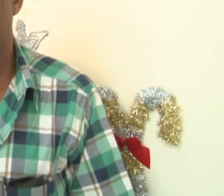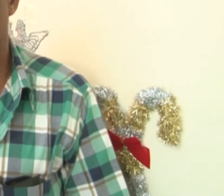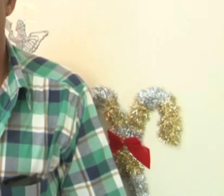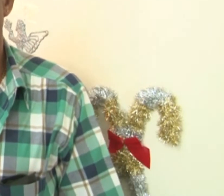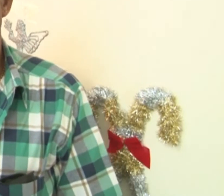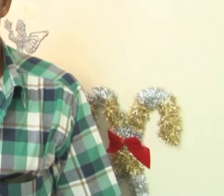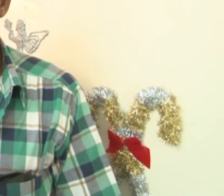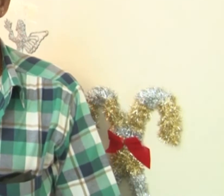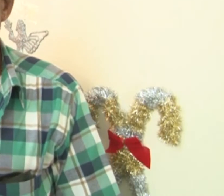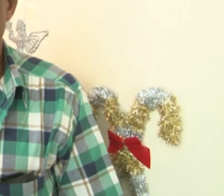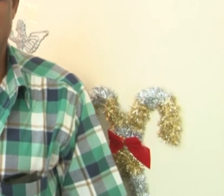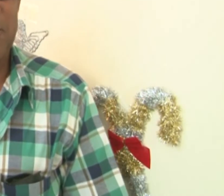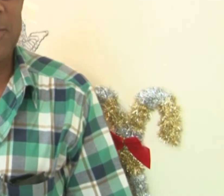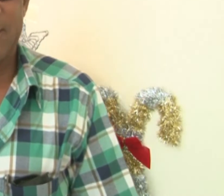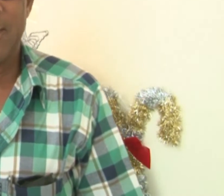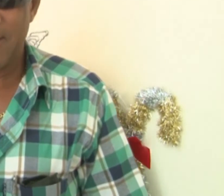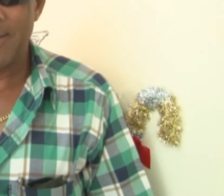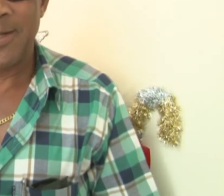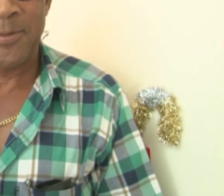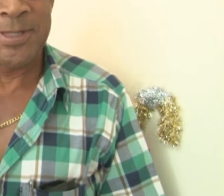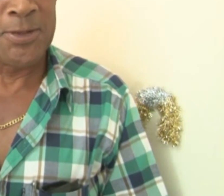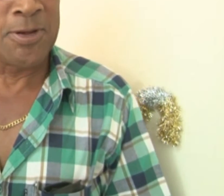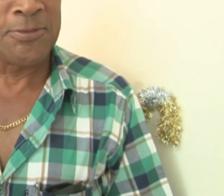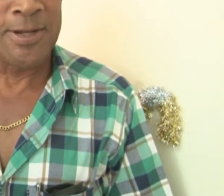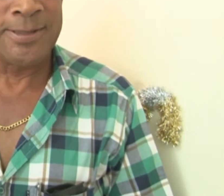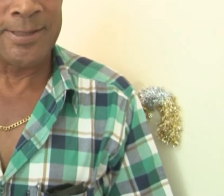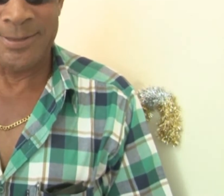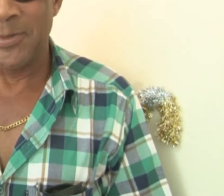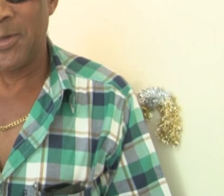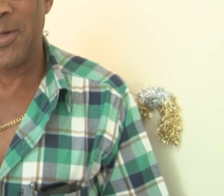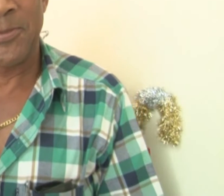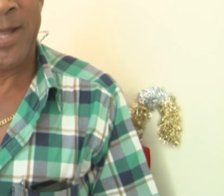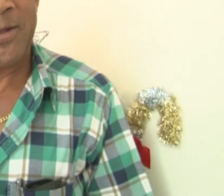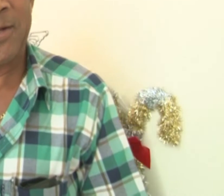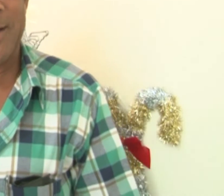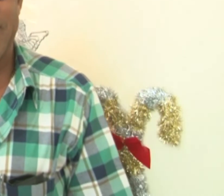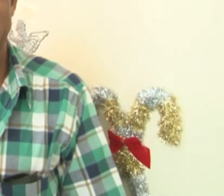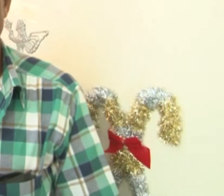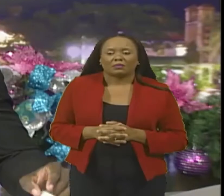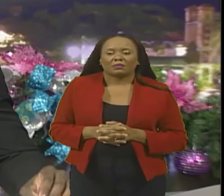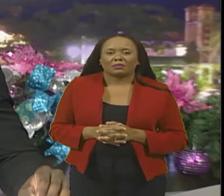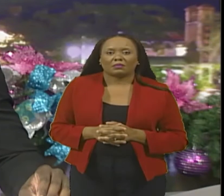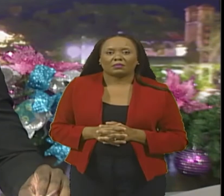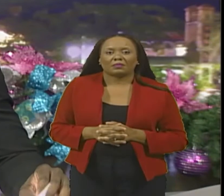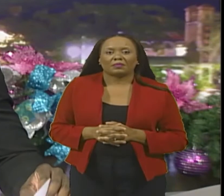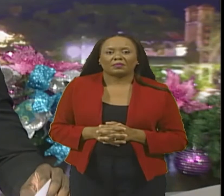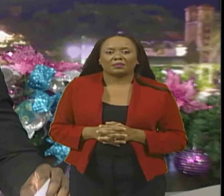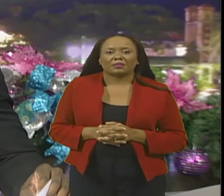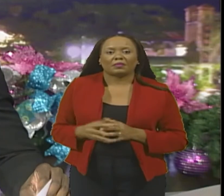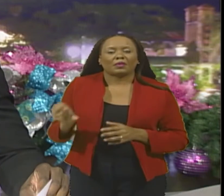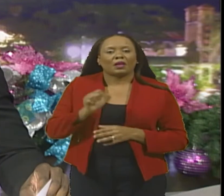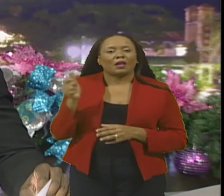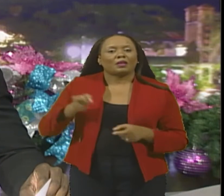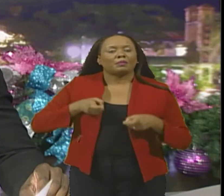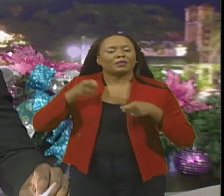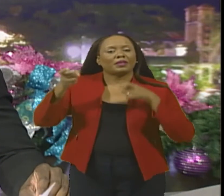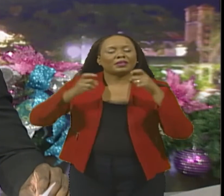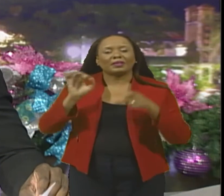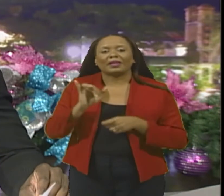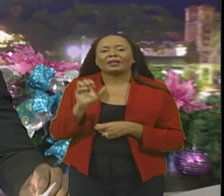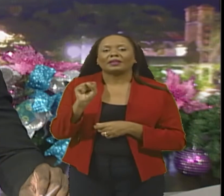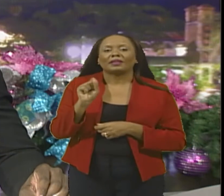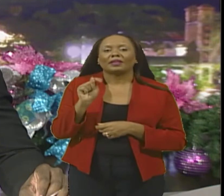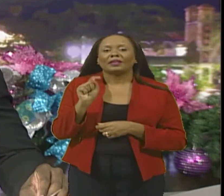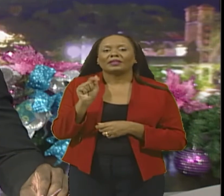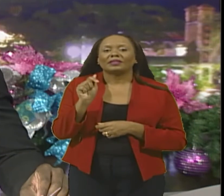number. And I would believe you. She said, the number is the 146. I said, well, you're bang on. That's it. Other prizes